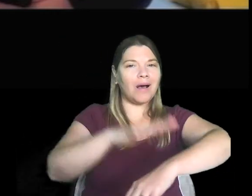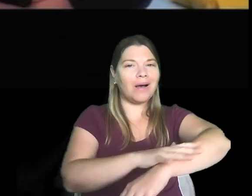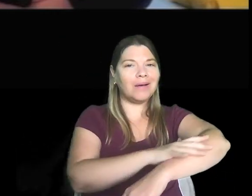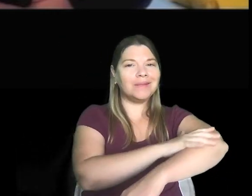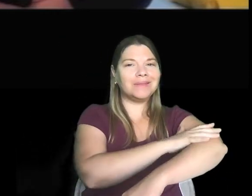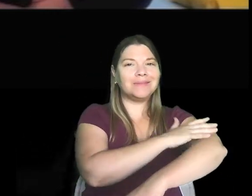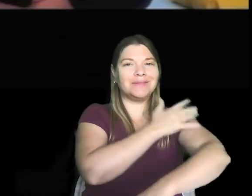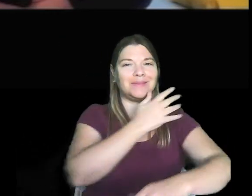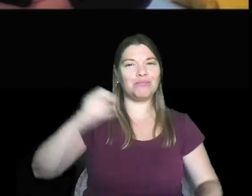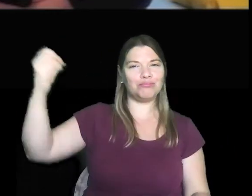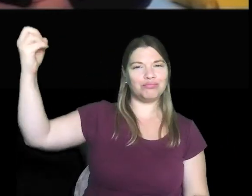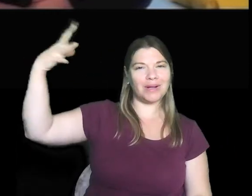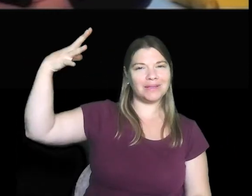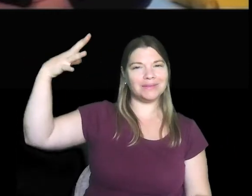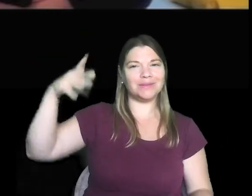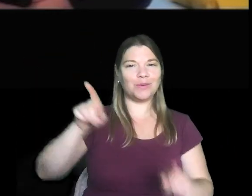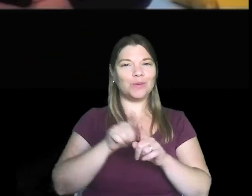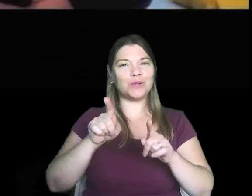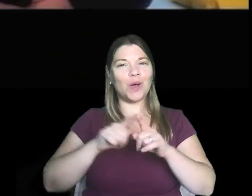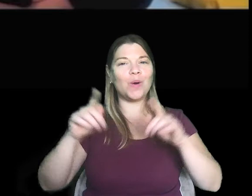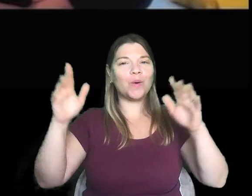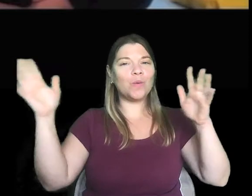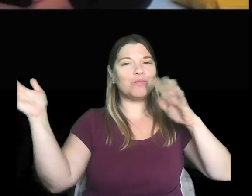that flows around my body.